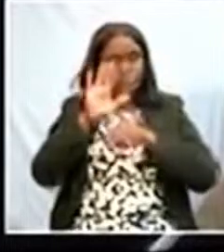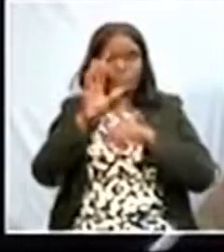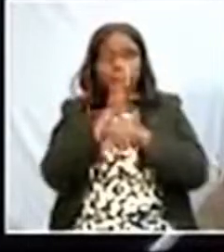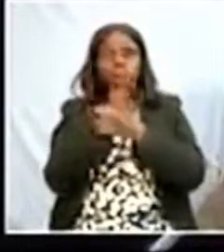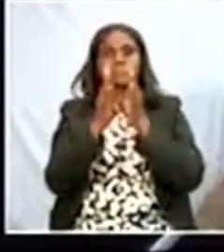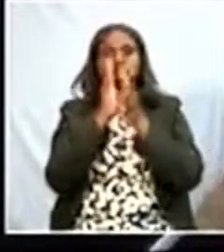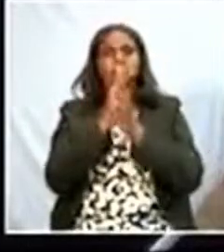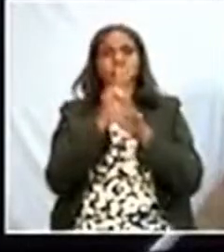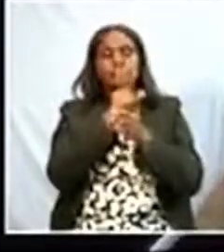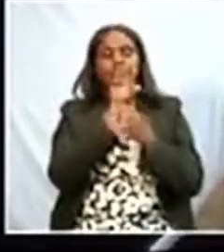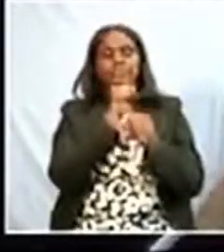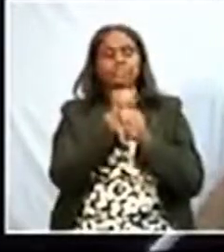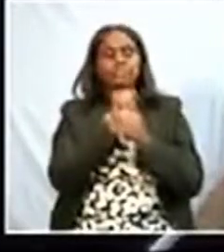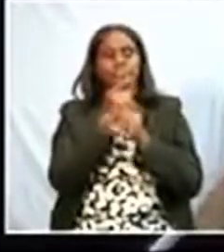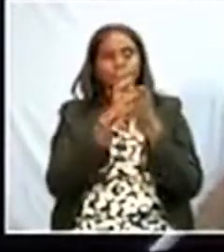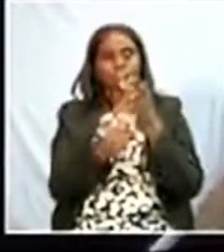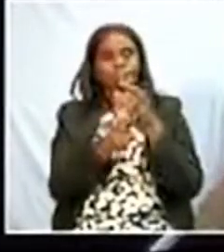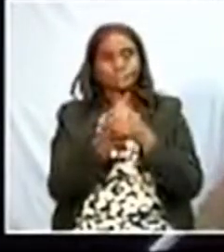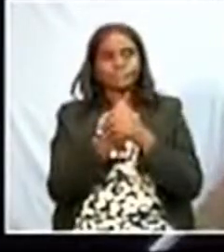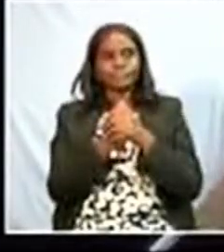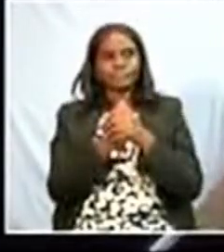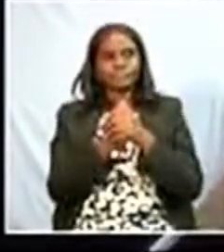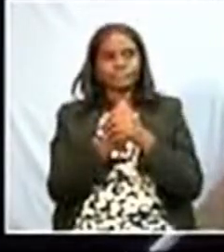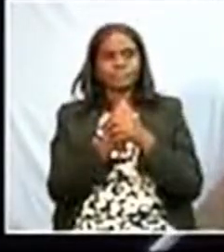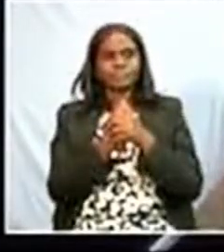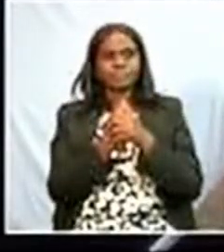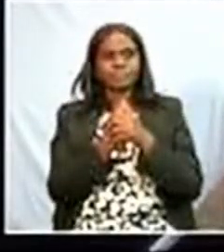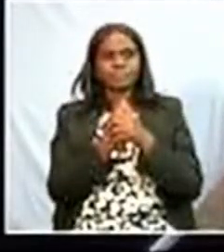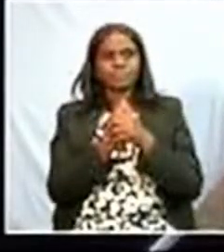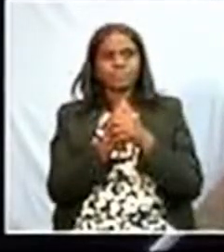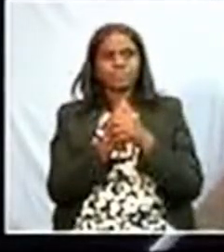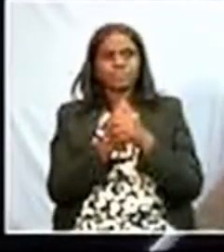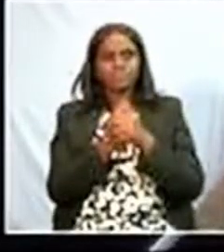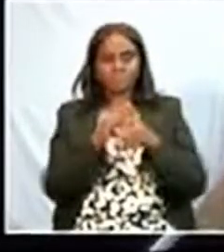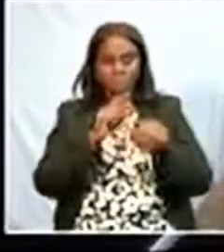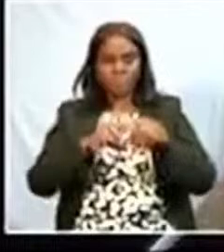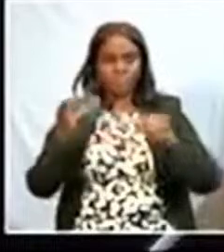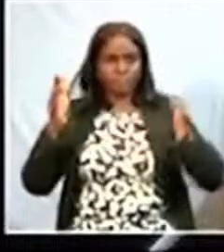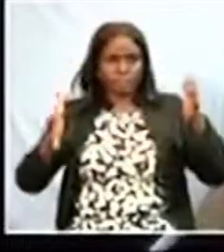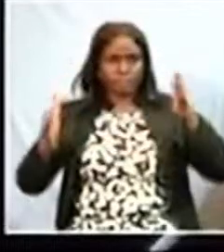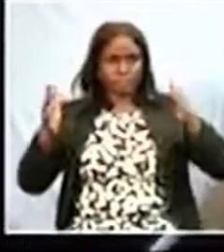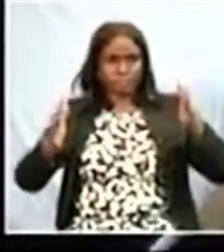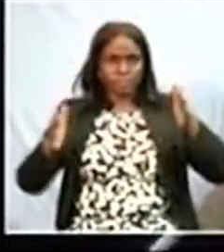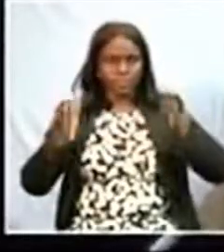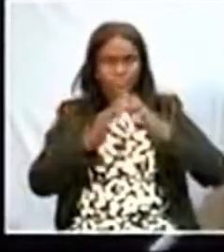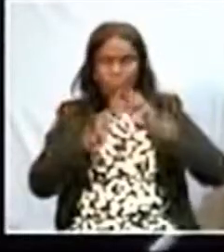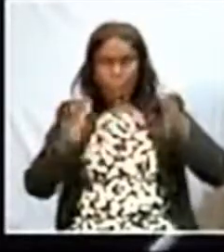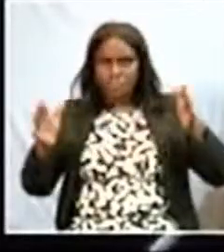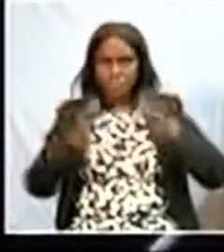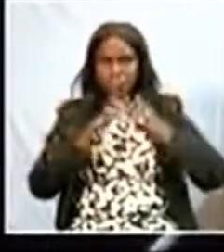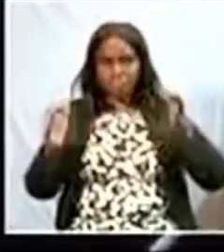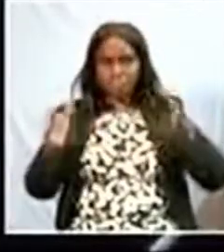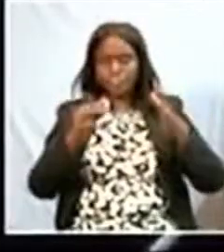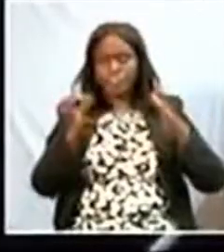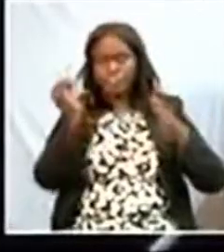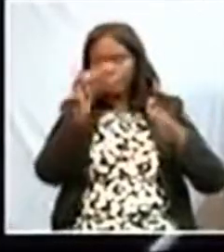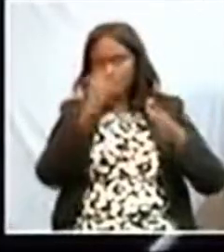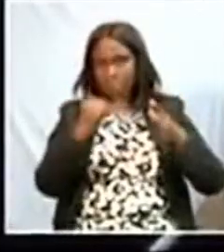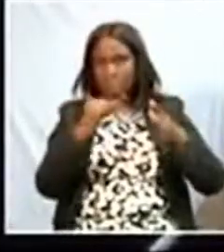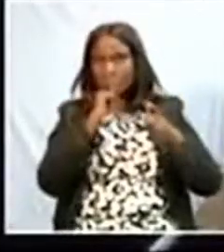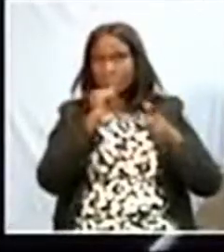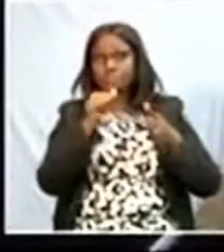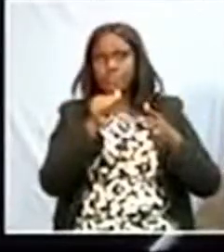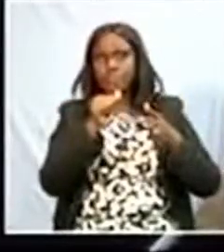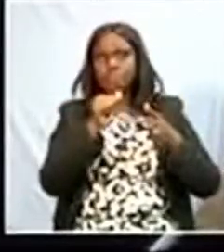doing at the question Parkland, during the period that the design was not